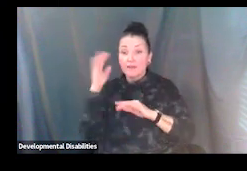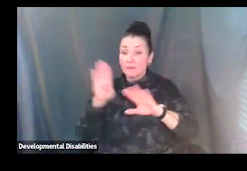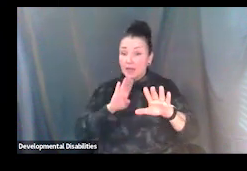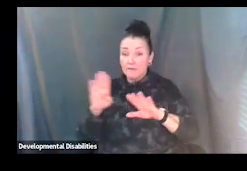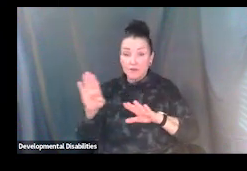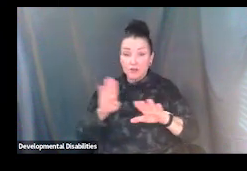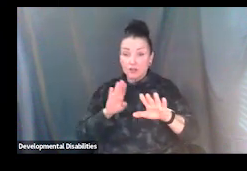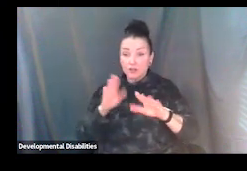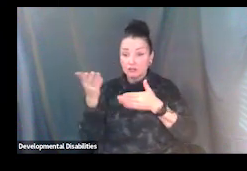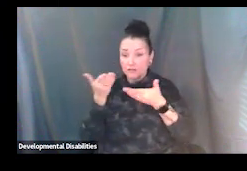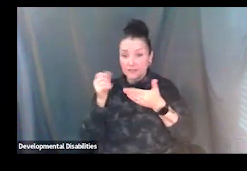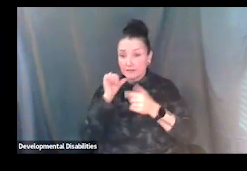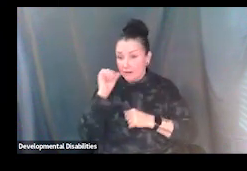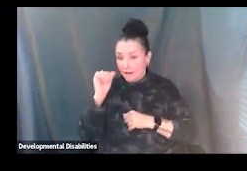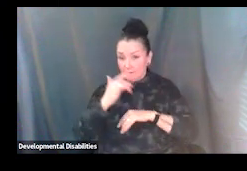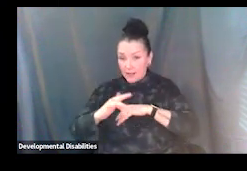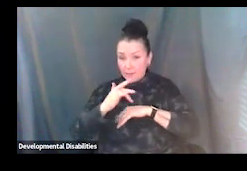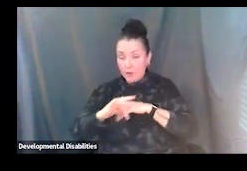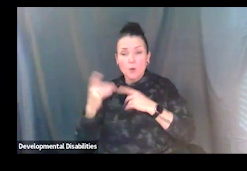do?